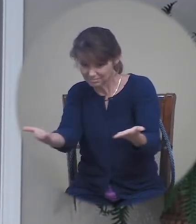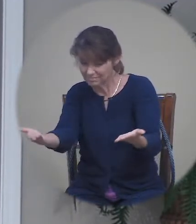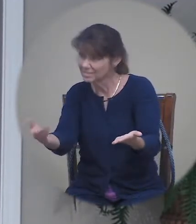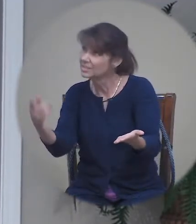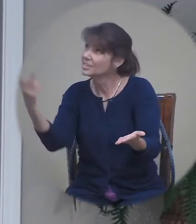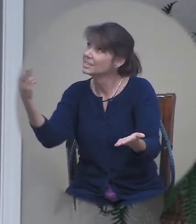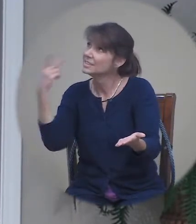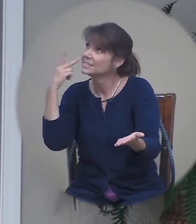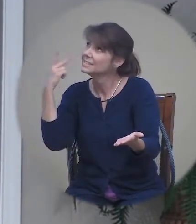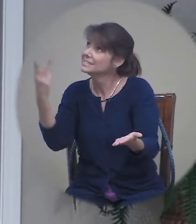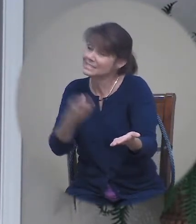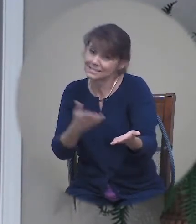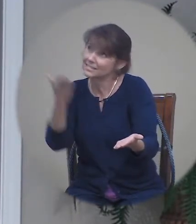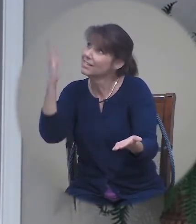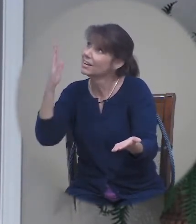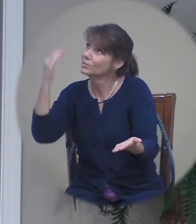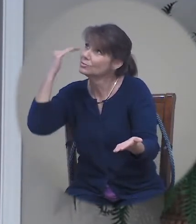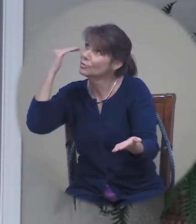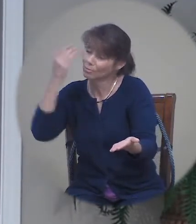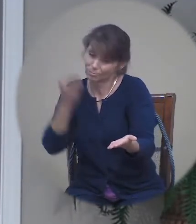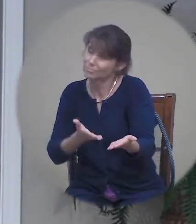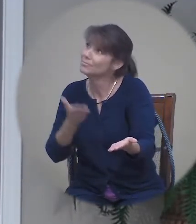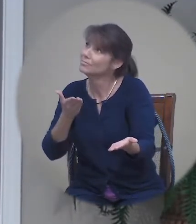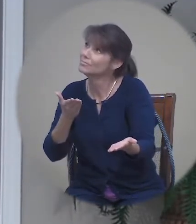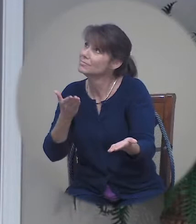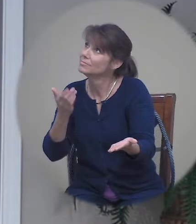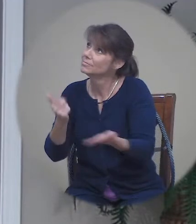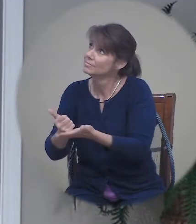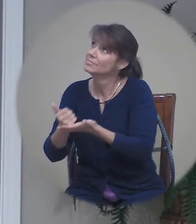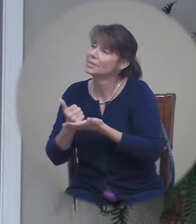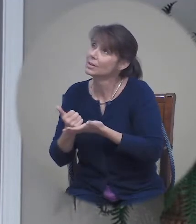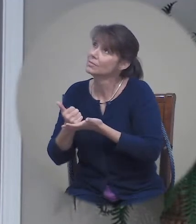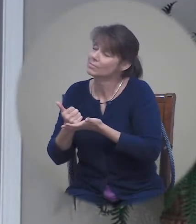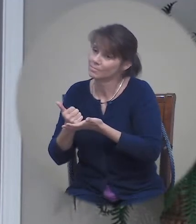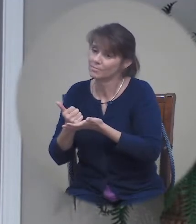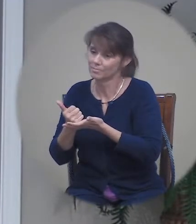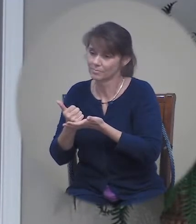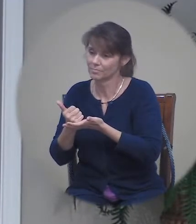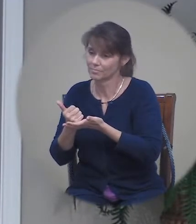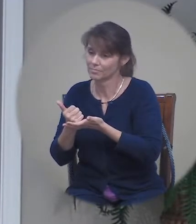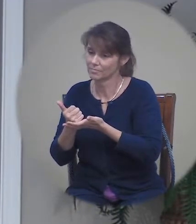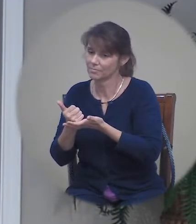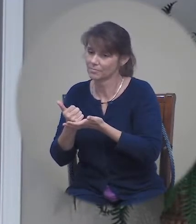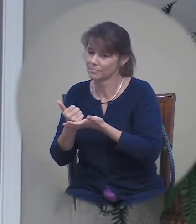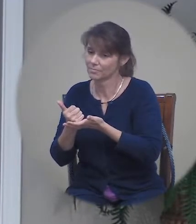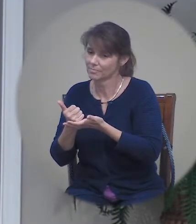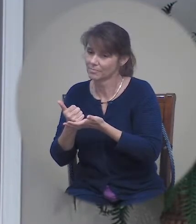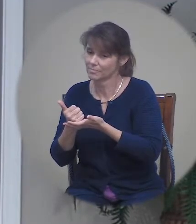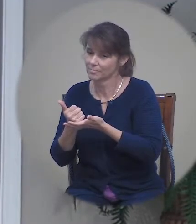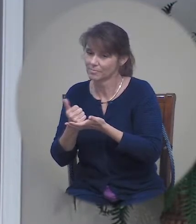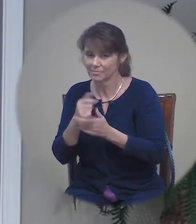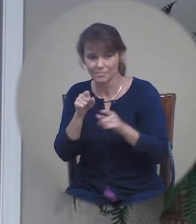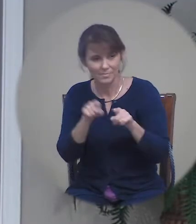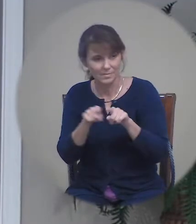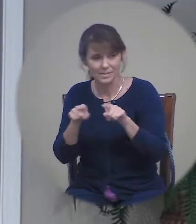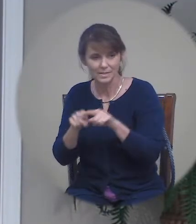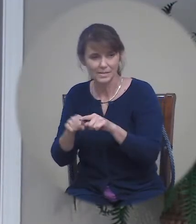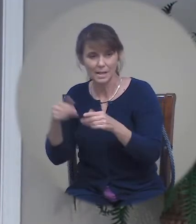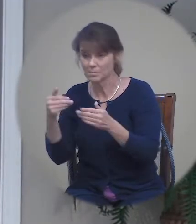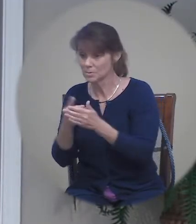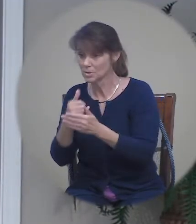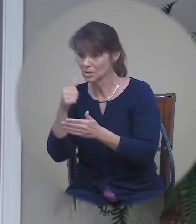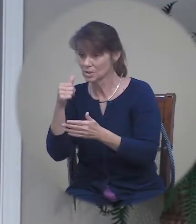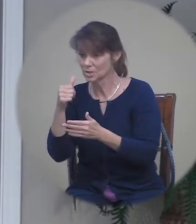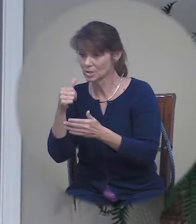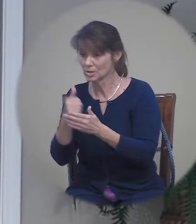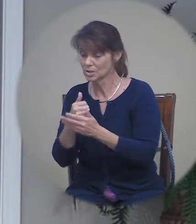God, you take note of this judgment. Does this remind you of any verses in the New Testament? Well, Daniel